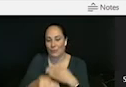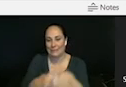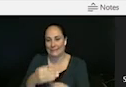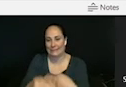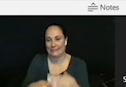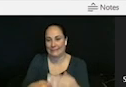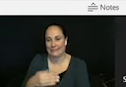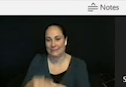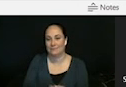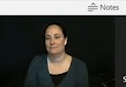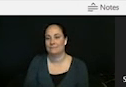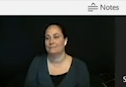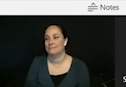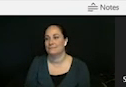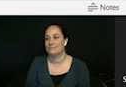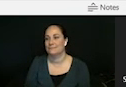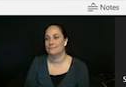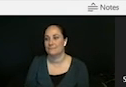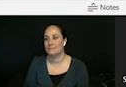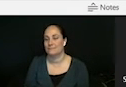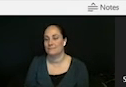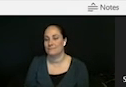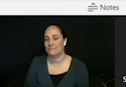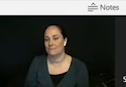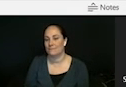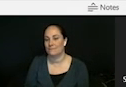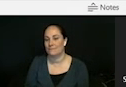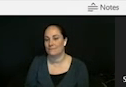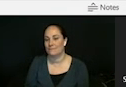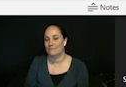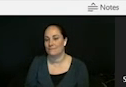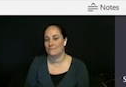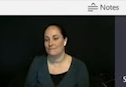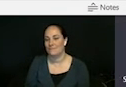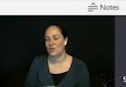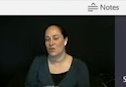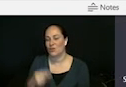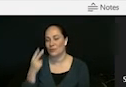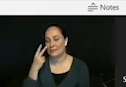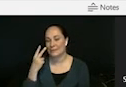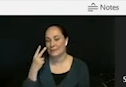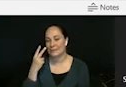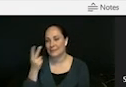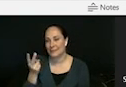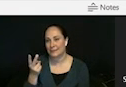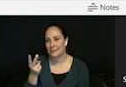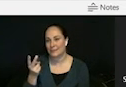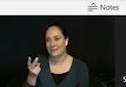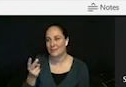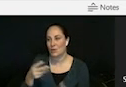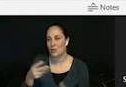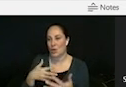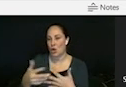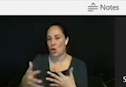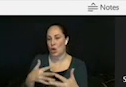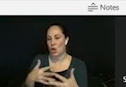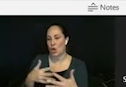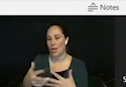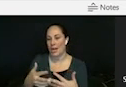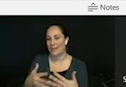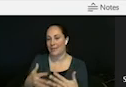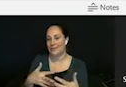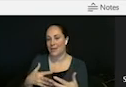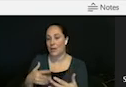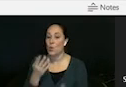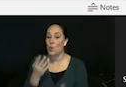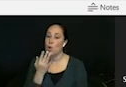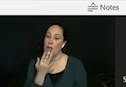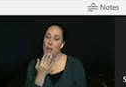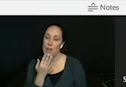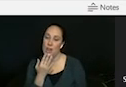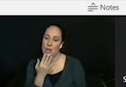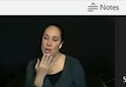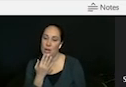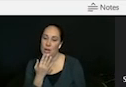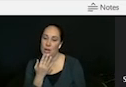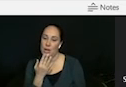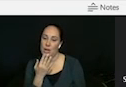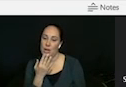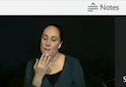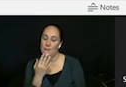are presented in grayscales or pixels. So there's data, there's color data, and there's numbers associated with every